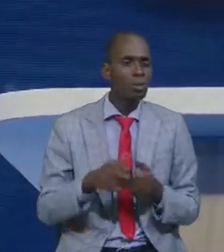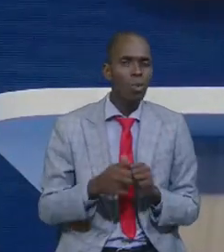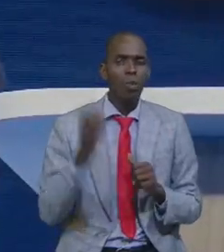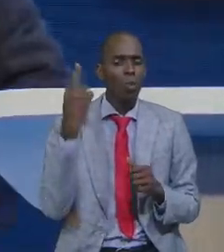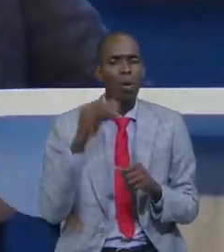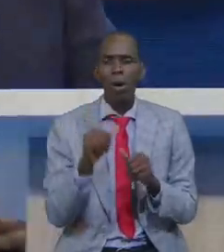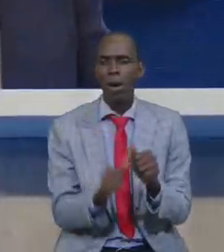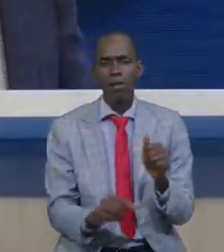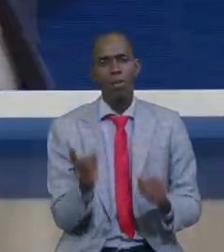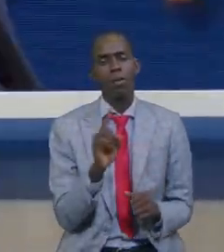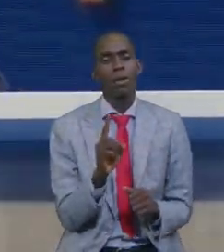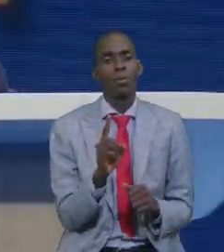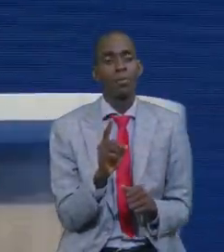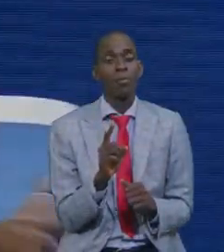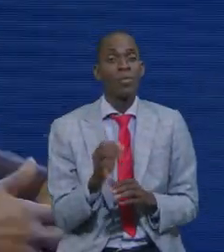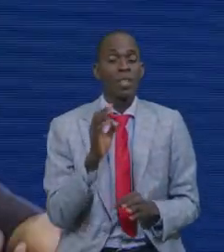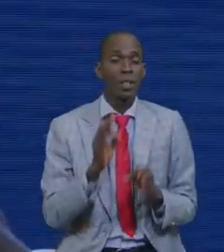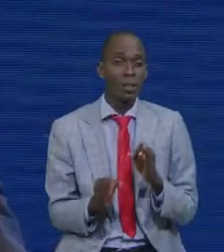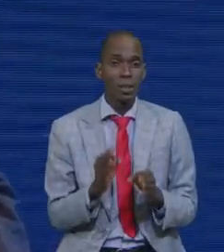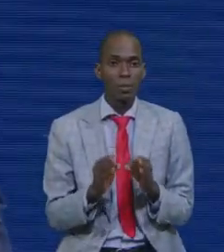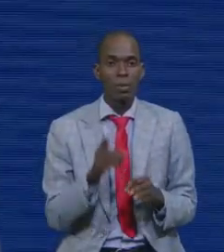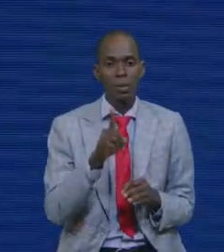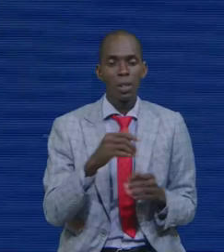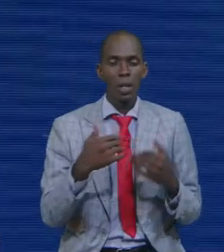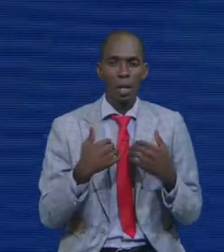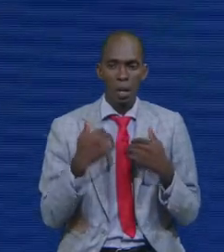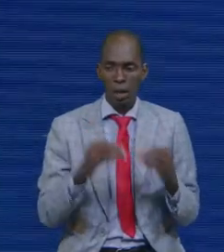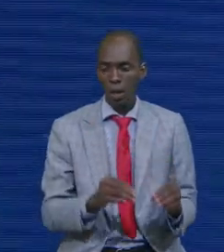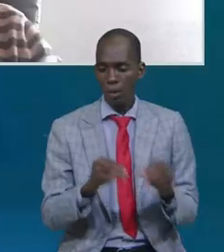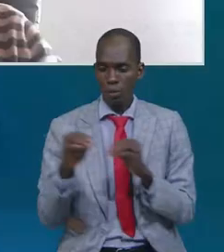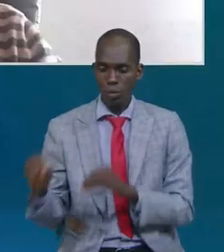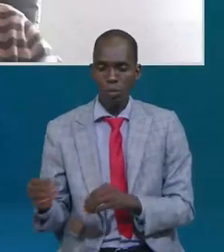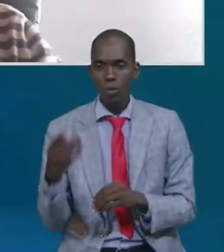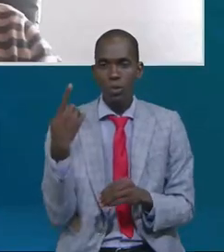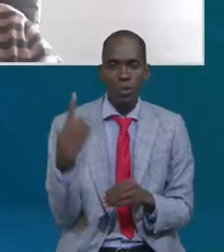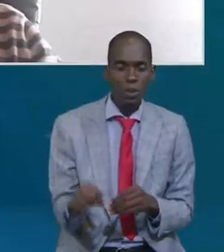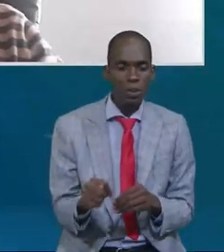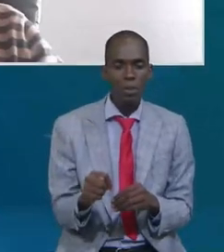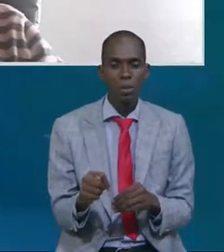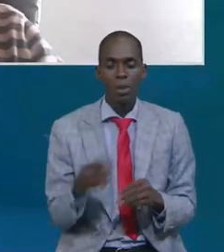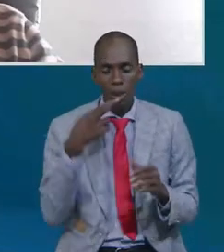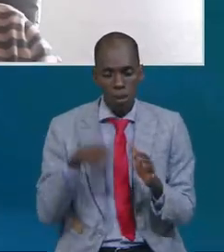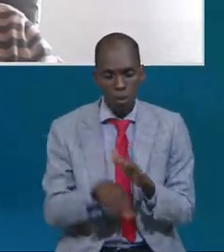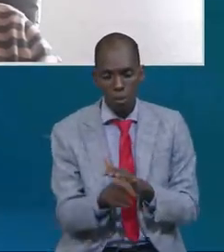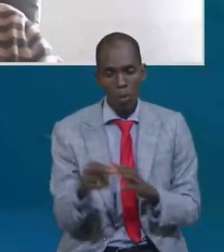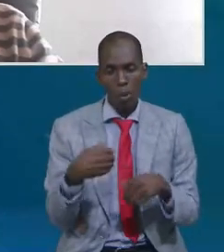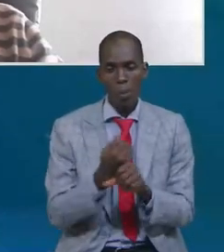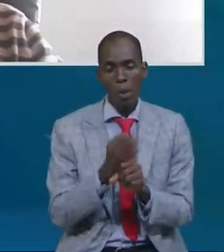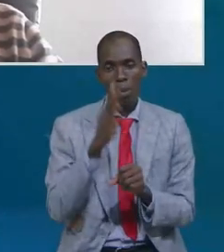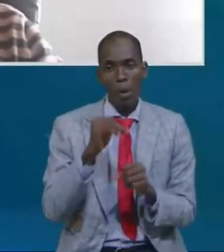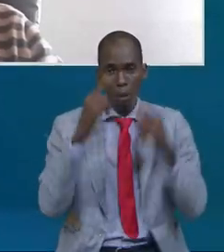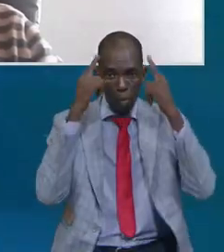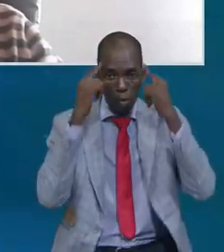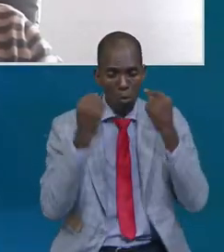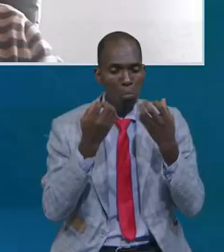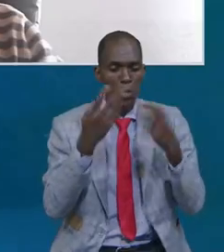everywhere. If they had put the brass, serpent of brass on the ground, many will not see. If they